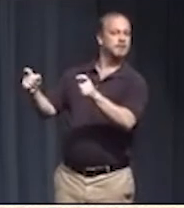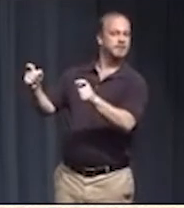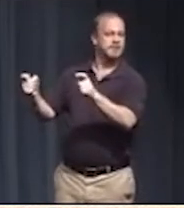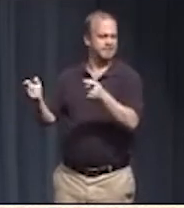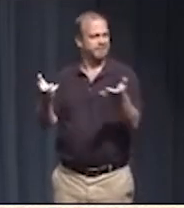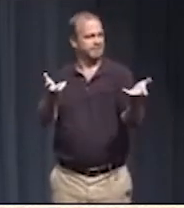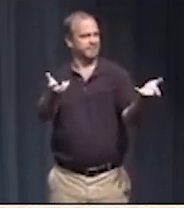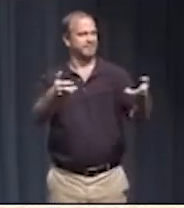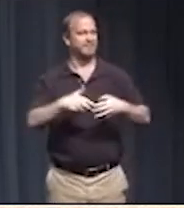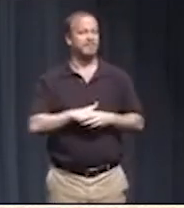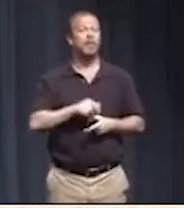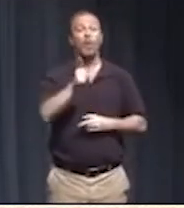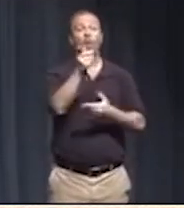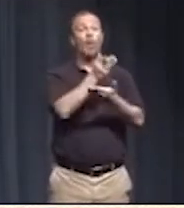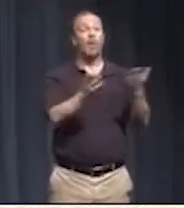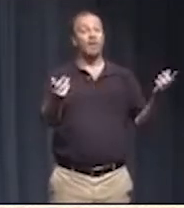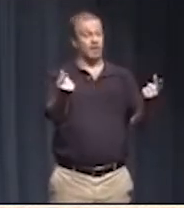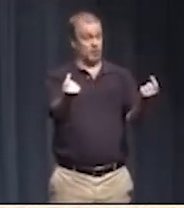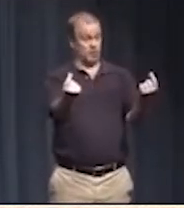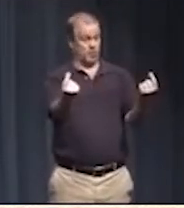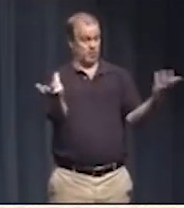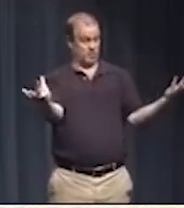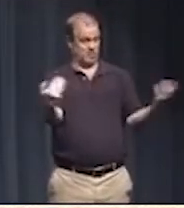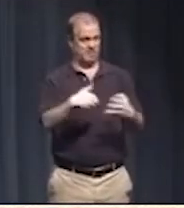One thing you can do,